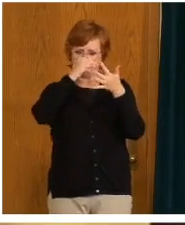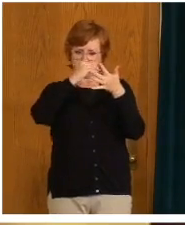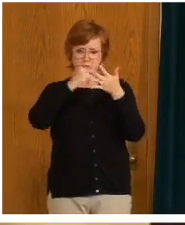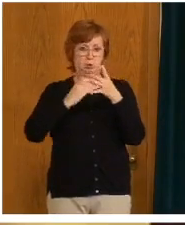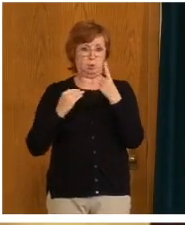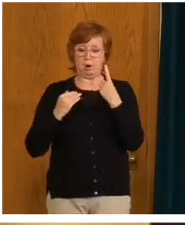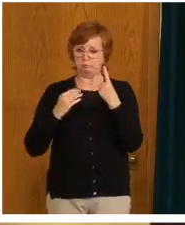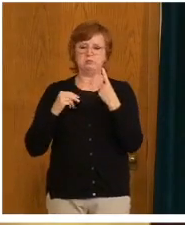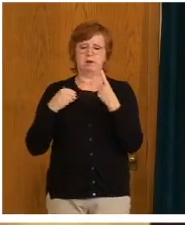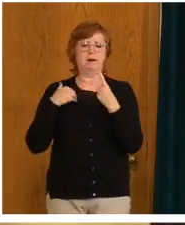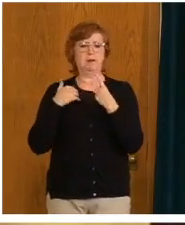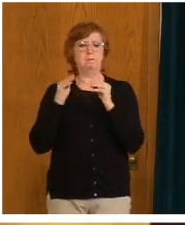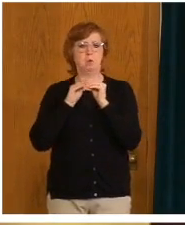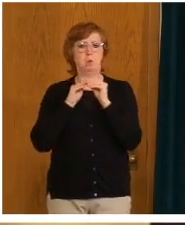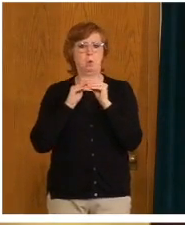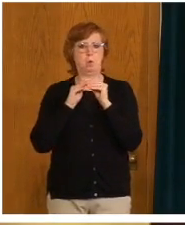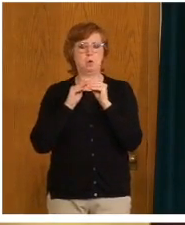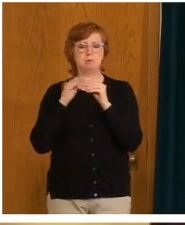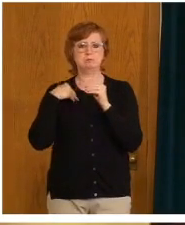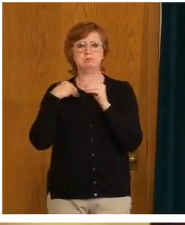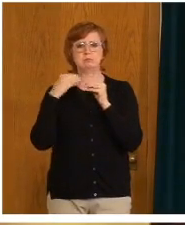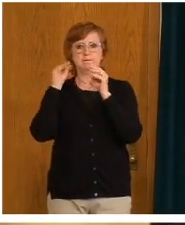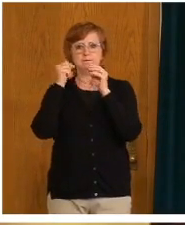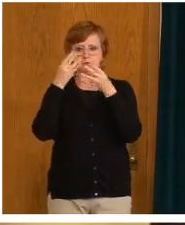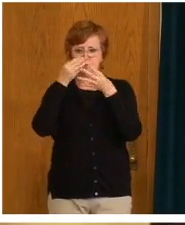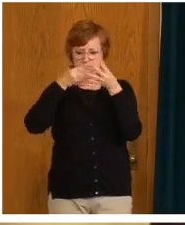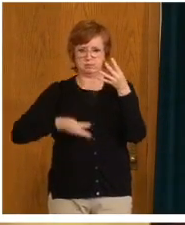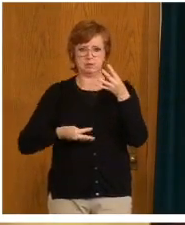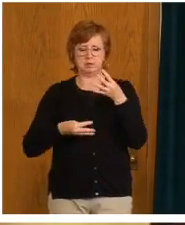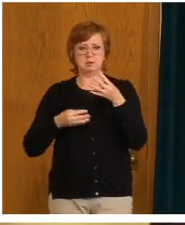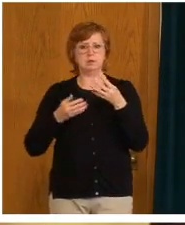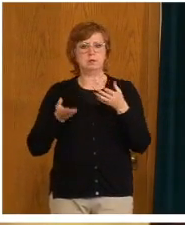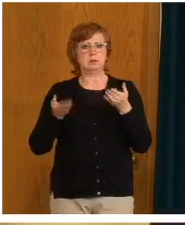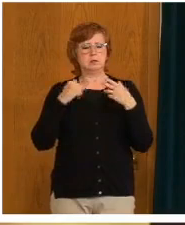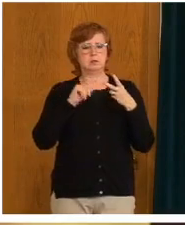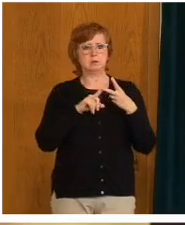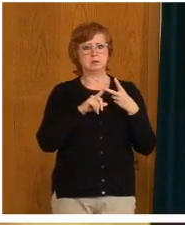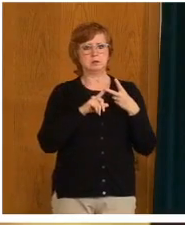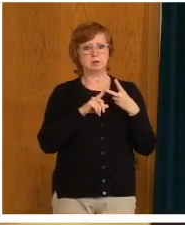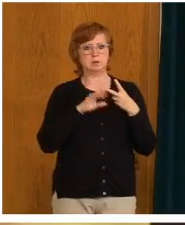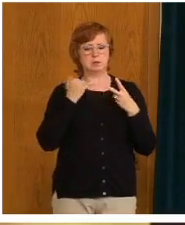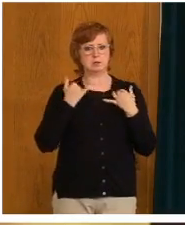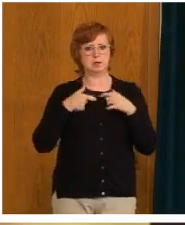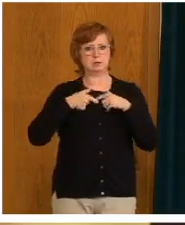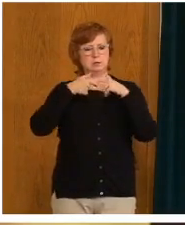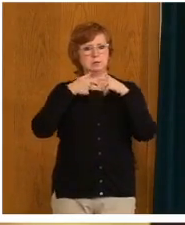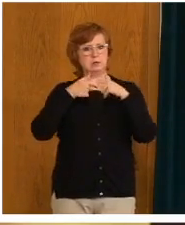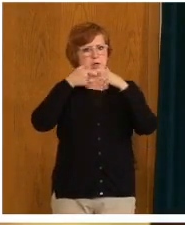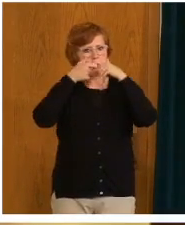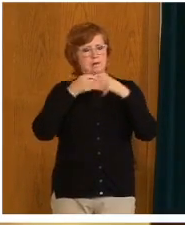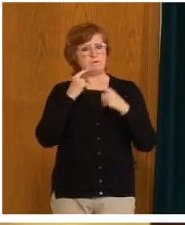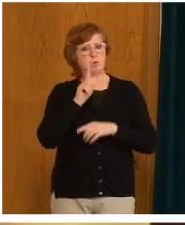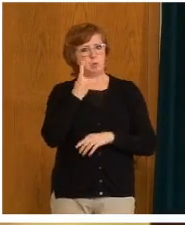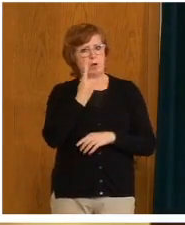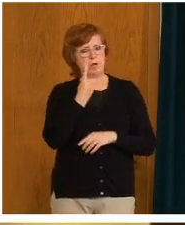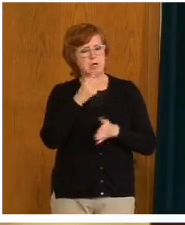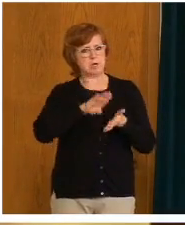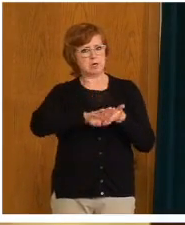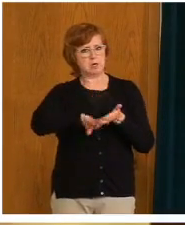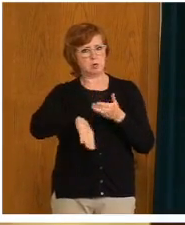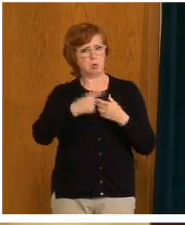it's also my understanding that this stay of proceedings is in relation to one of those